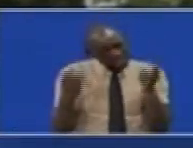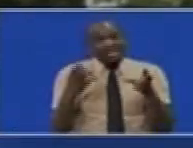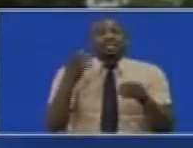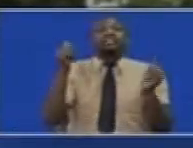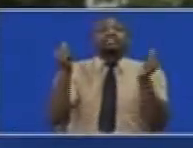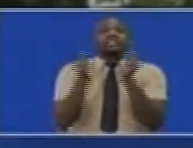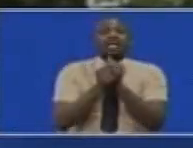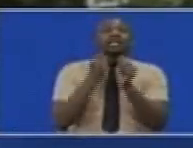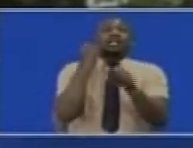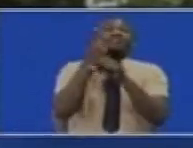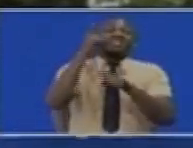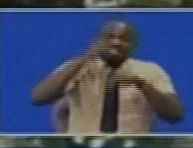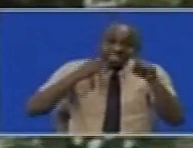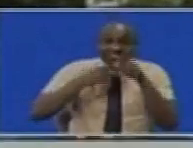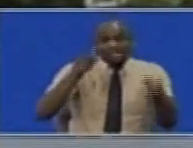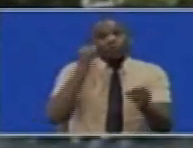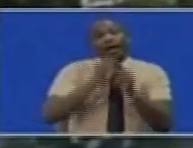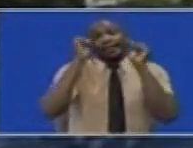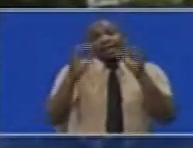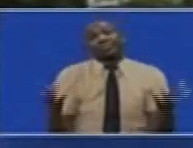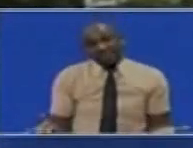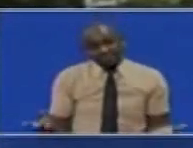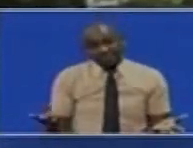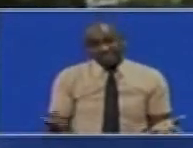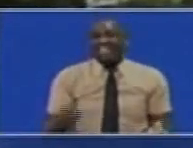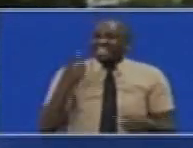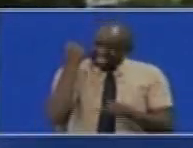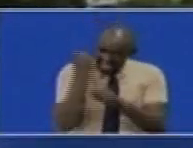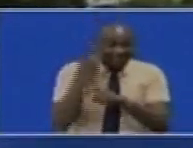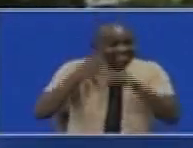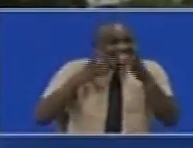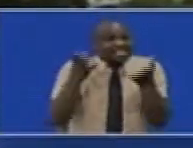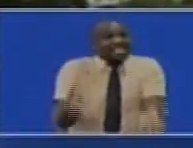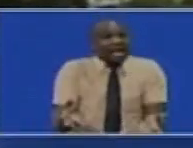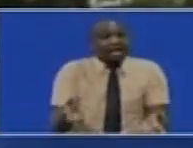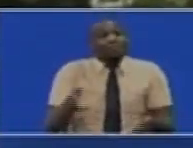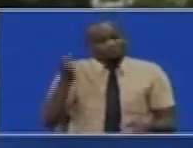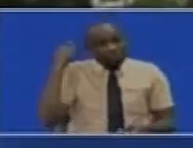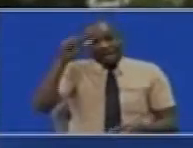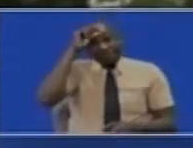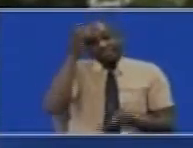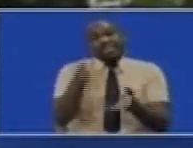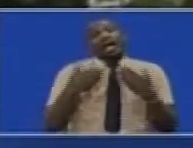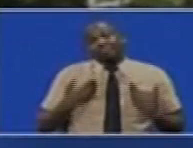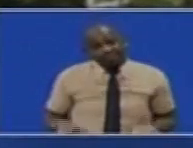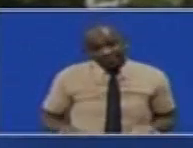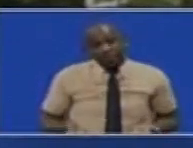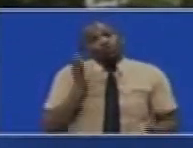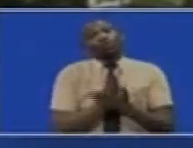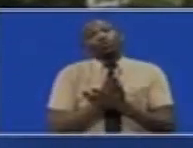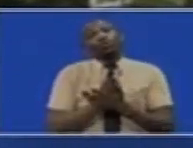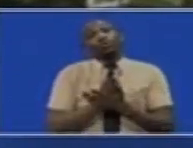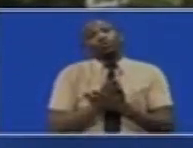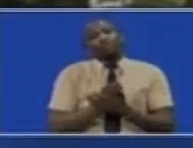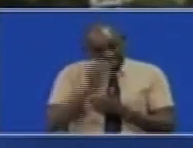miaka 11 haifanyi kazi. Na hiyo miaka 11 kulikuwa na serikali Kenya. Ni kweli ama si